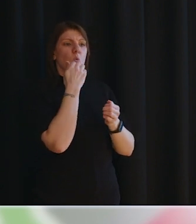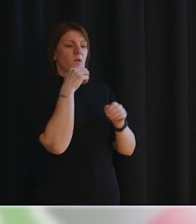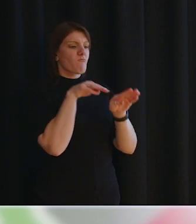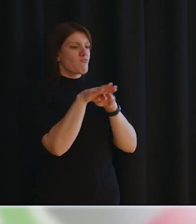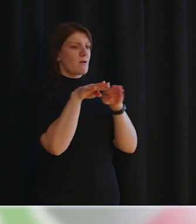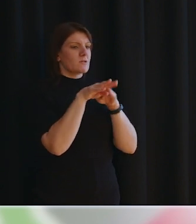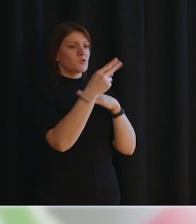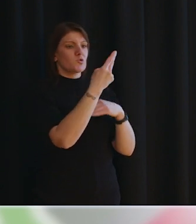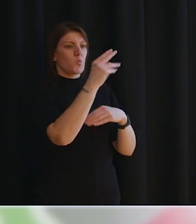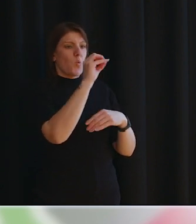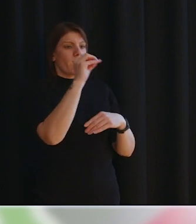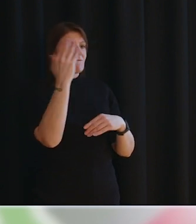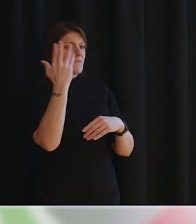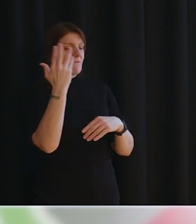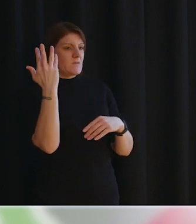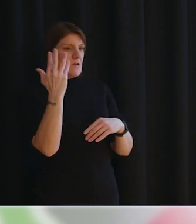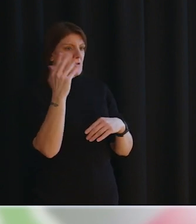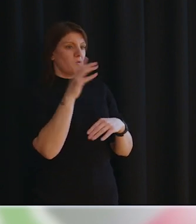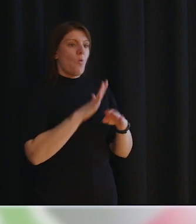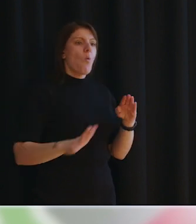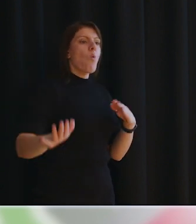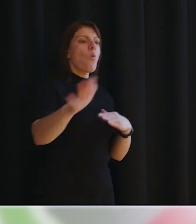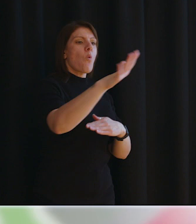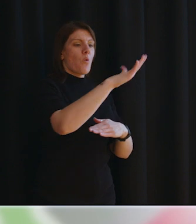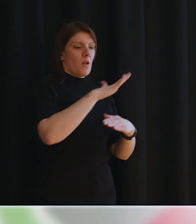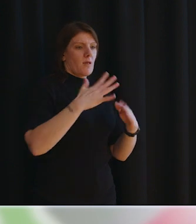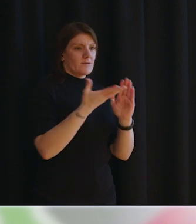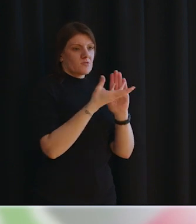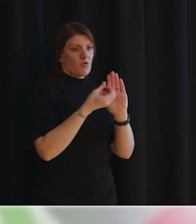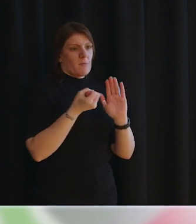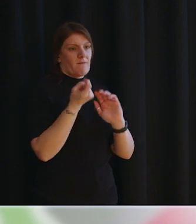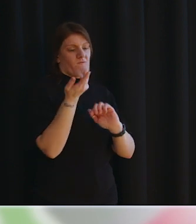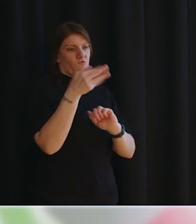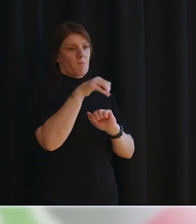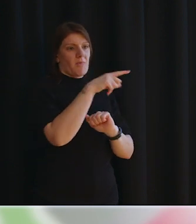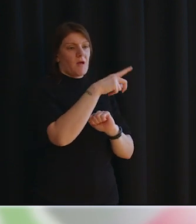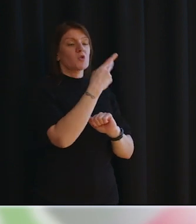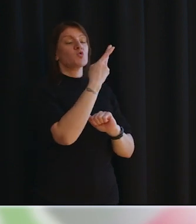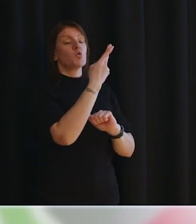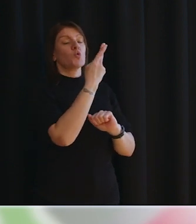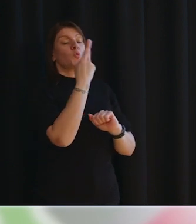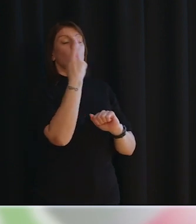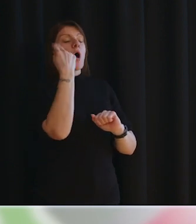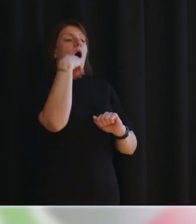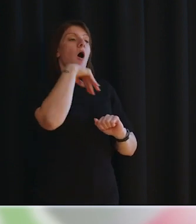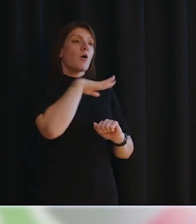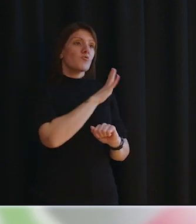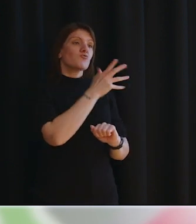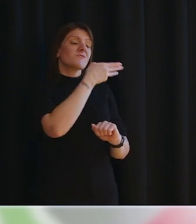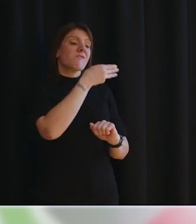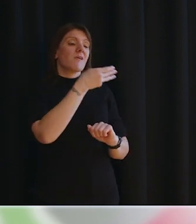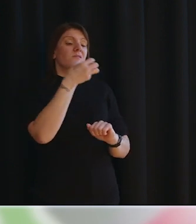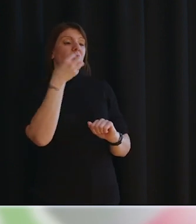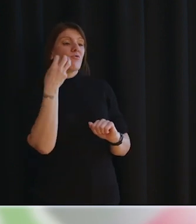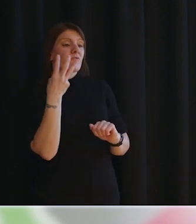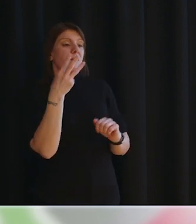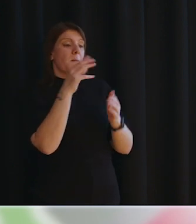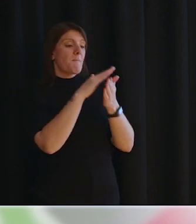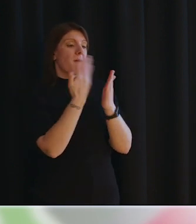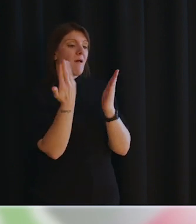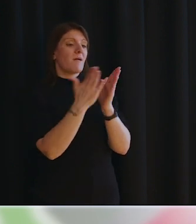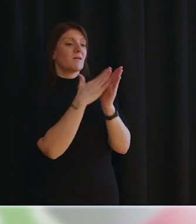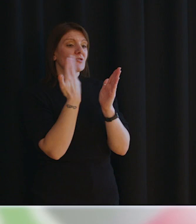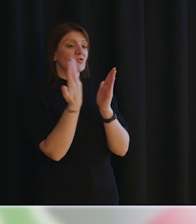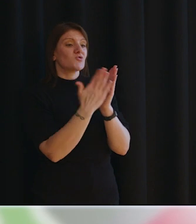Practice 2015. So all of this is extrapolated from there. It's a 293-page document. So hopefully I'm going to pull out